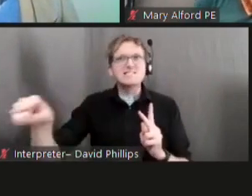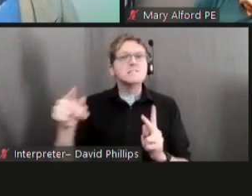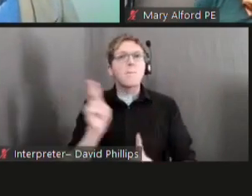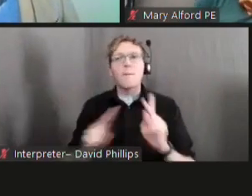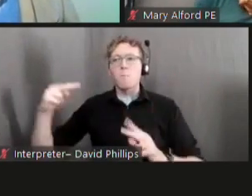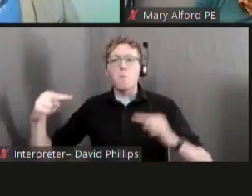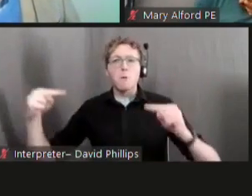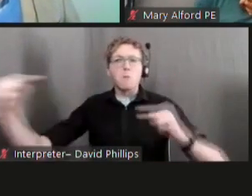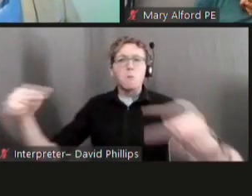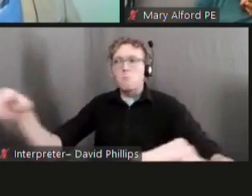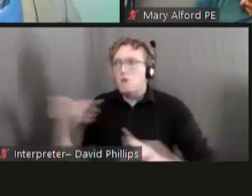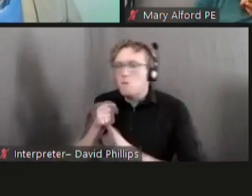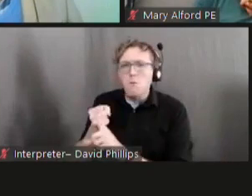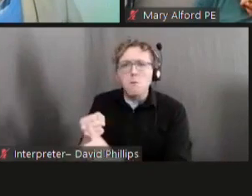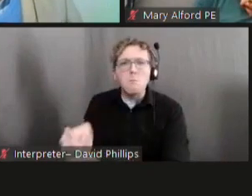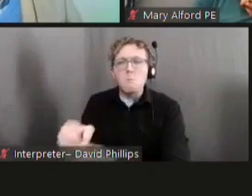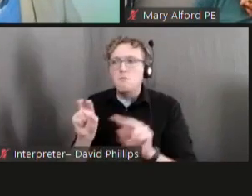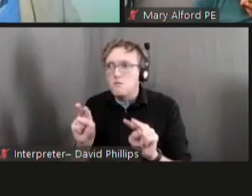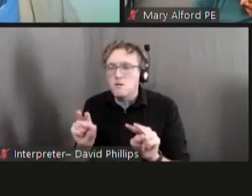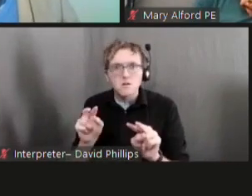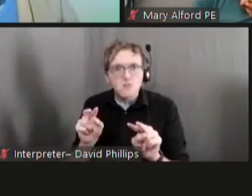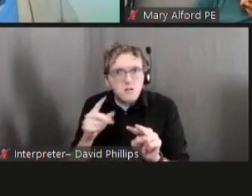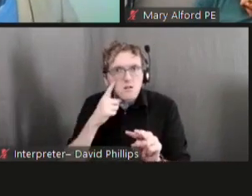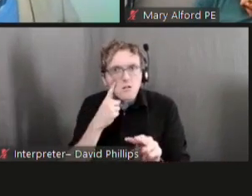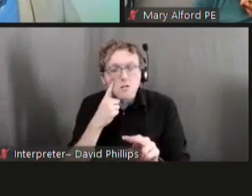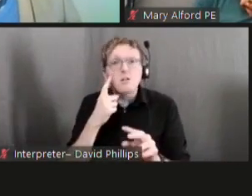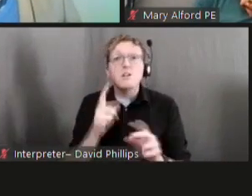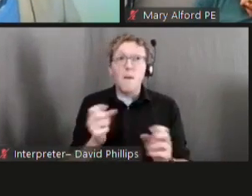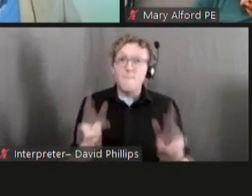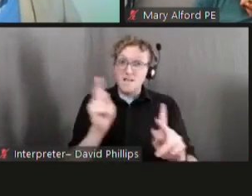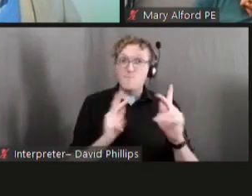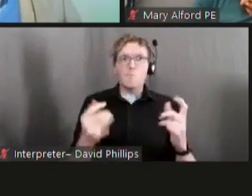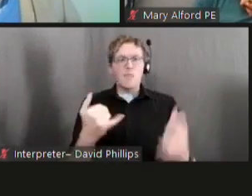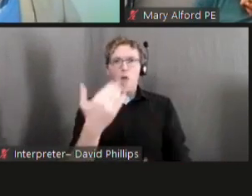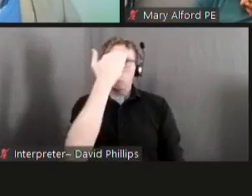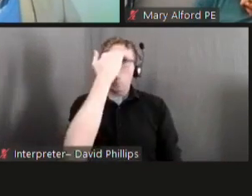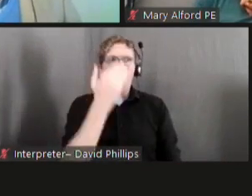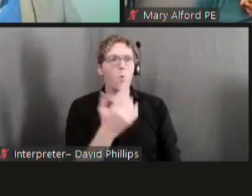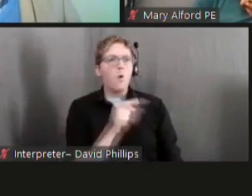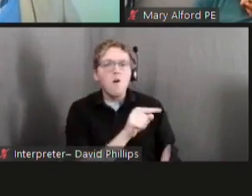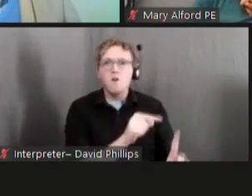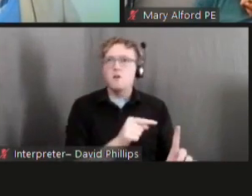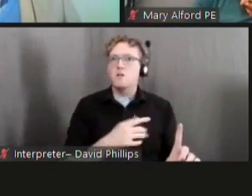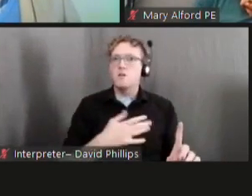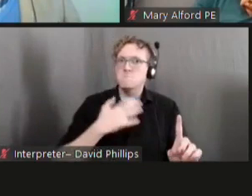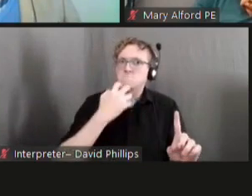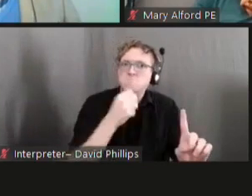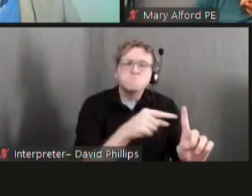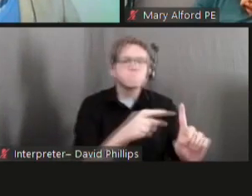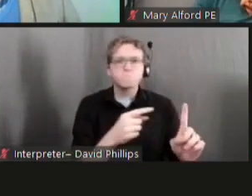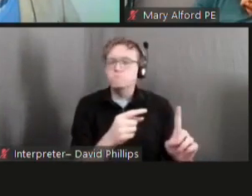people are now knowing people personally that are losing loved ones to COVID,